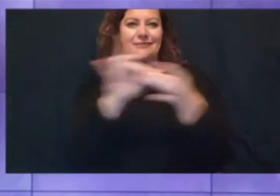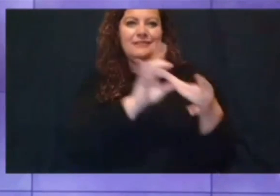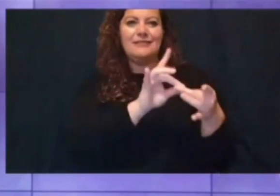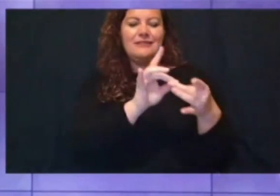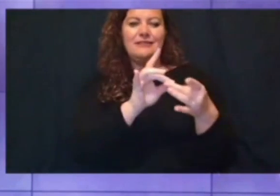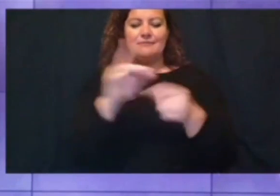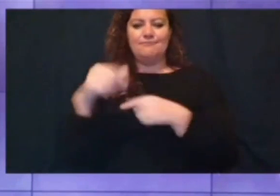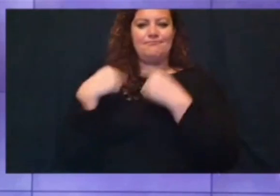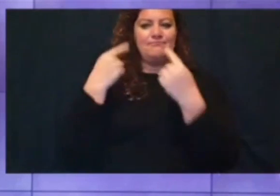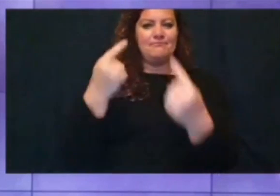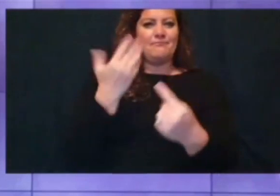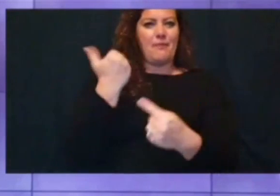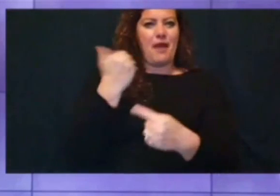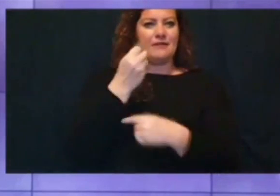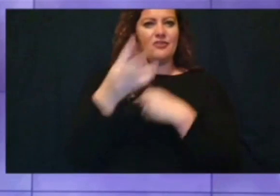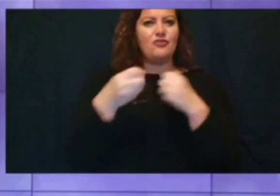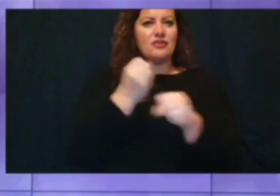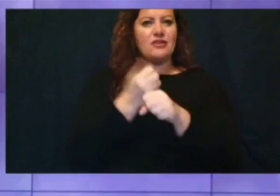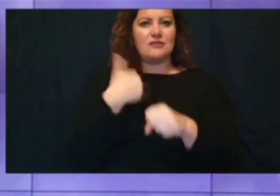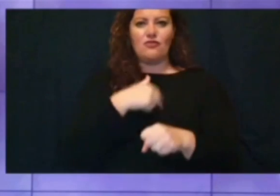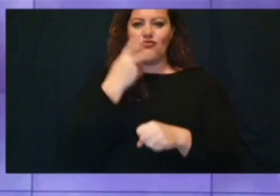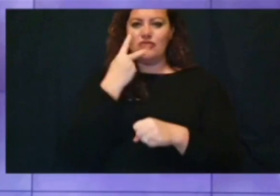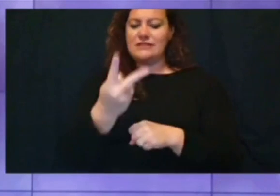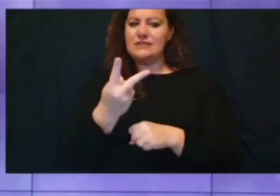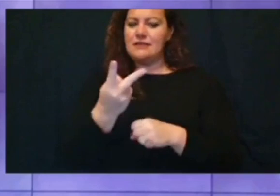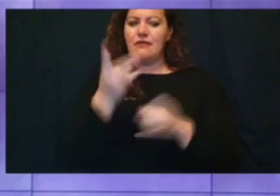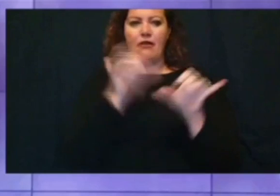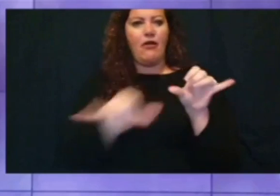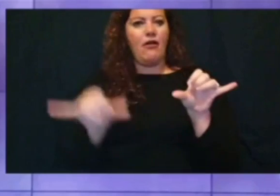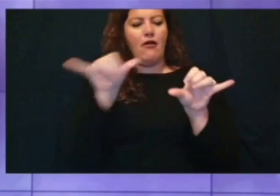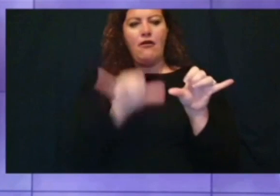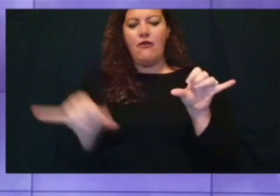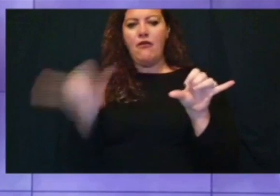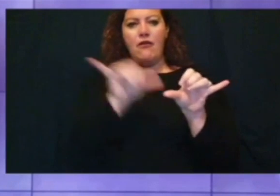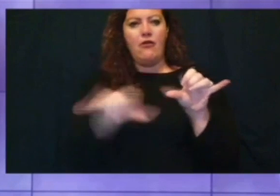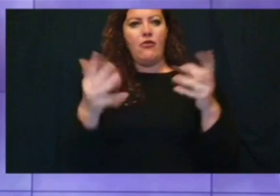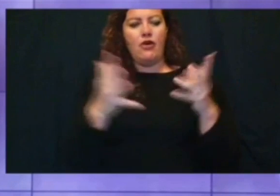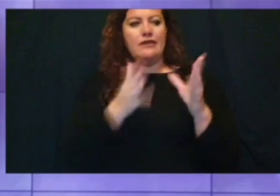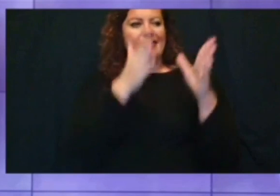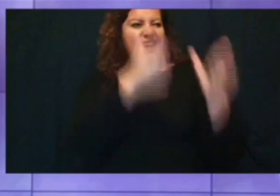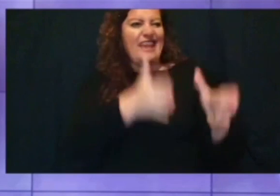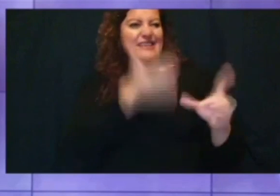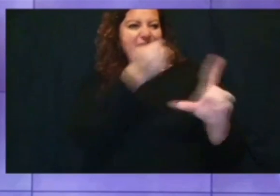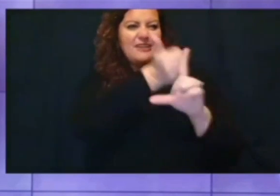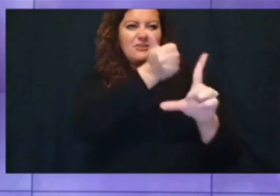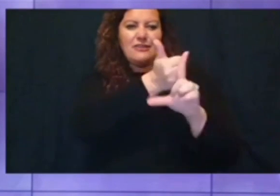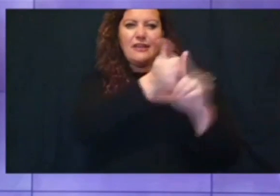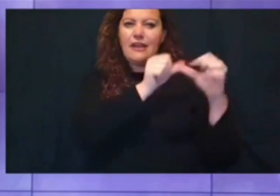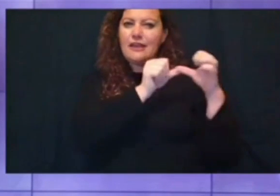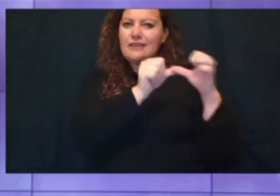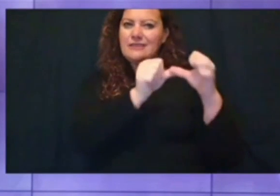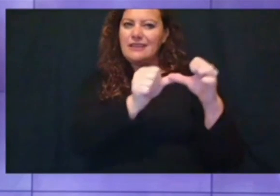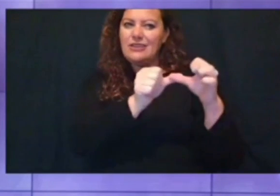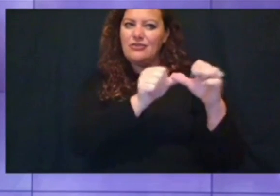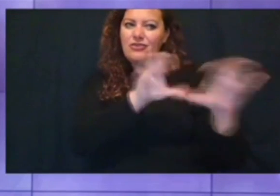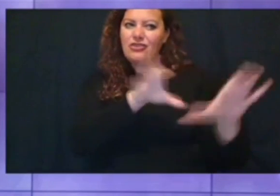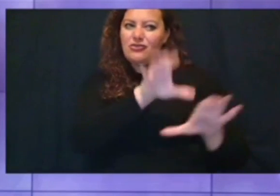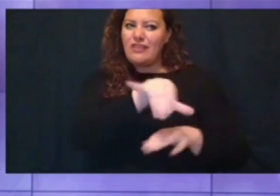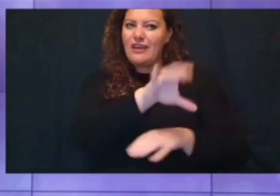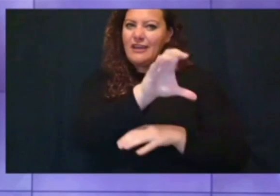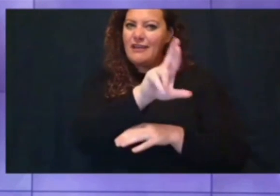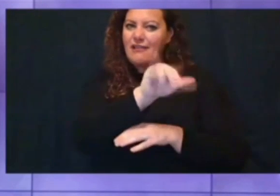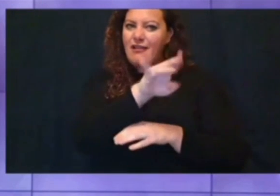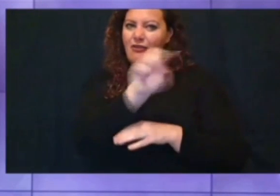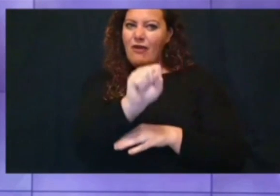years, we see a continuous pattern on the individuals that continue to commit these crimes and some